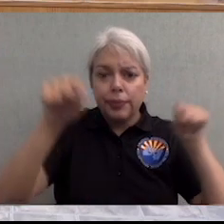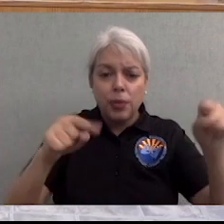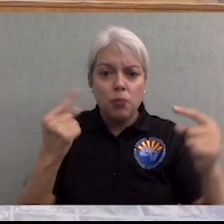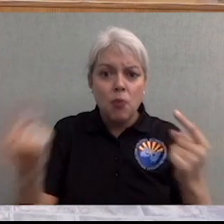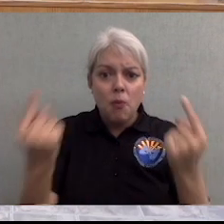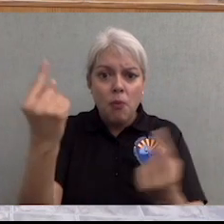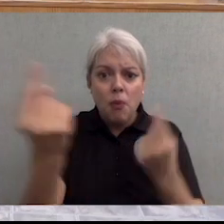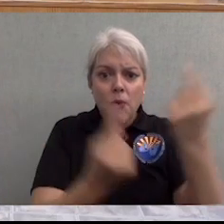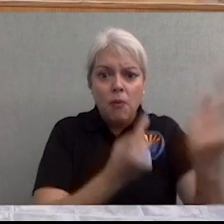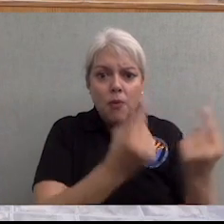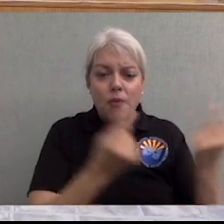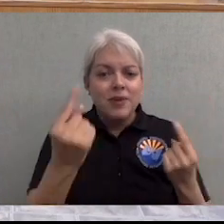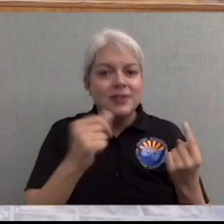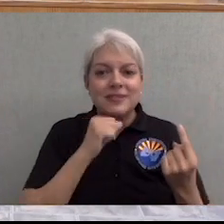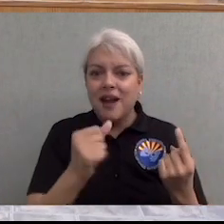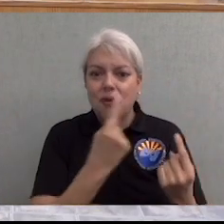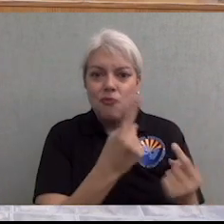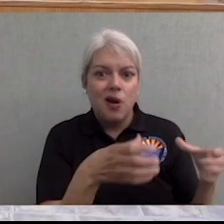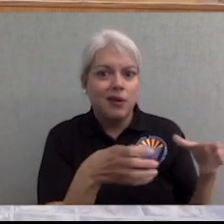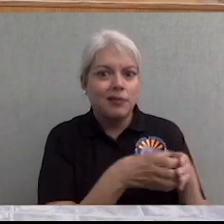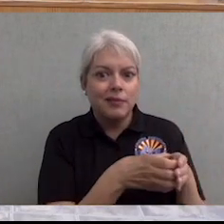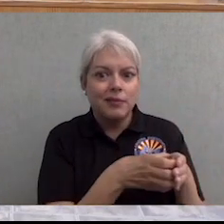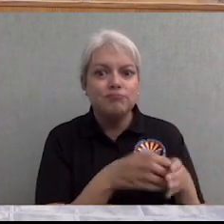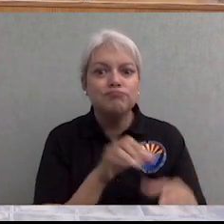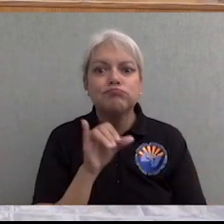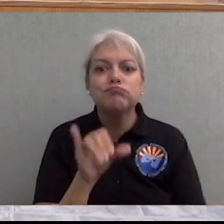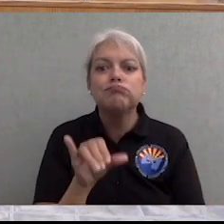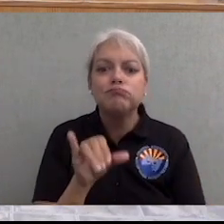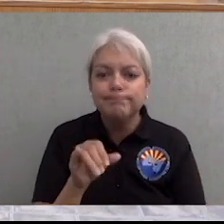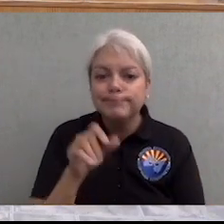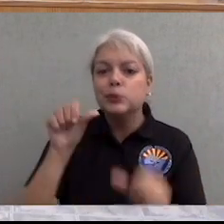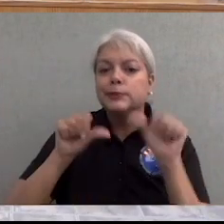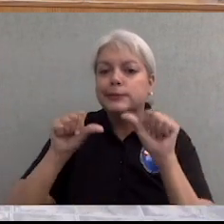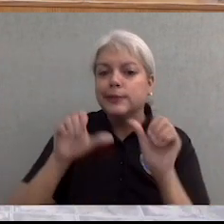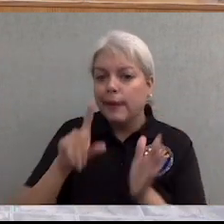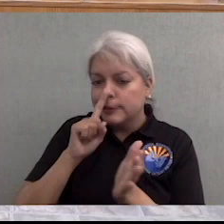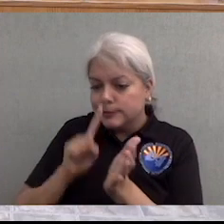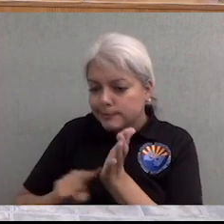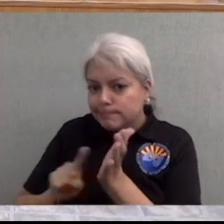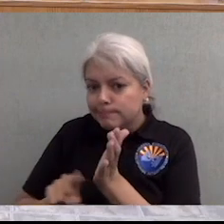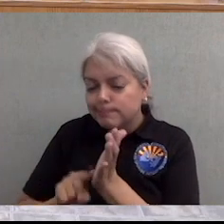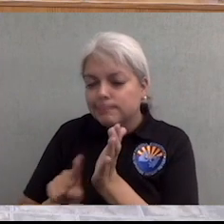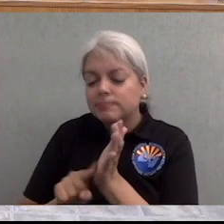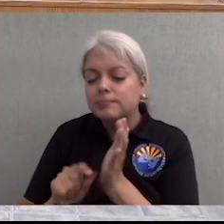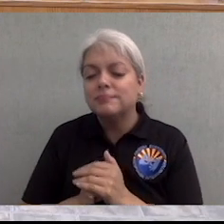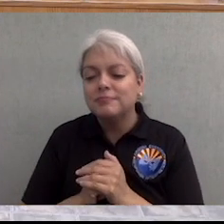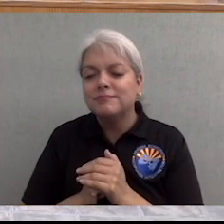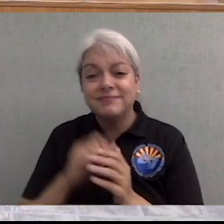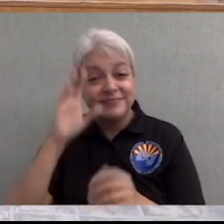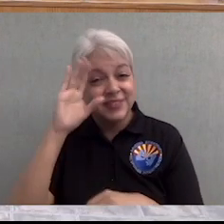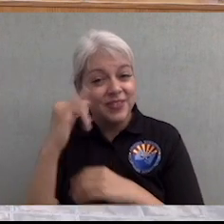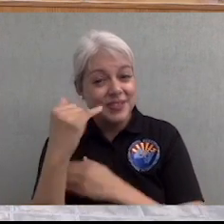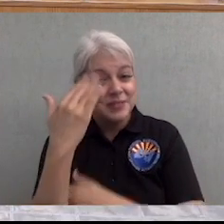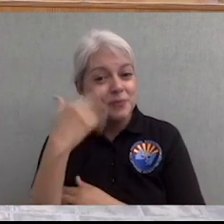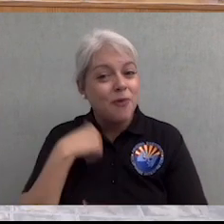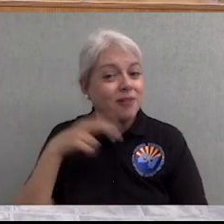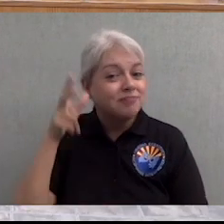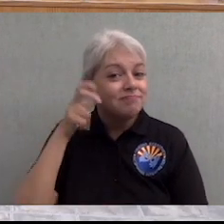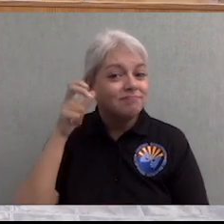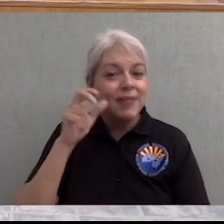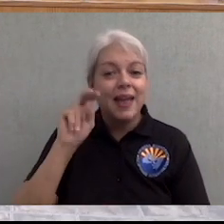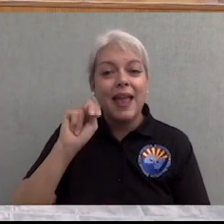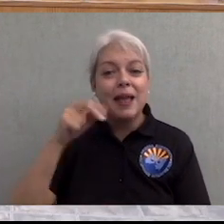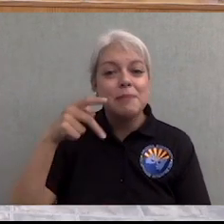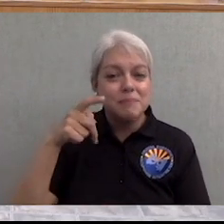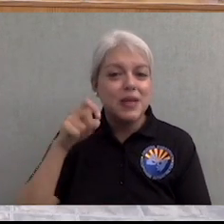looking at this morning I was listening to NPR, and they were interviewing an infectious disease specialist